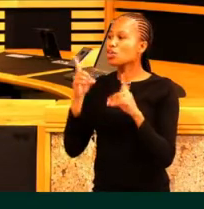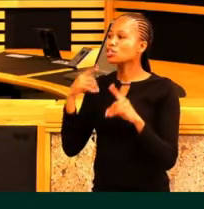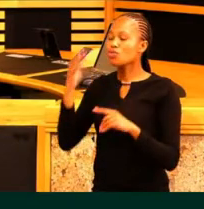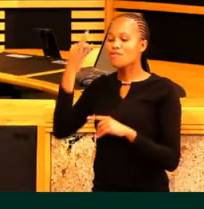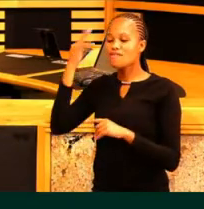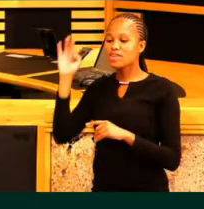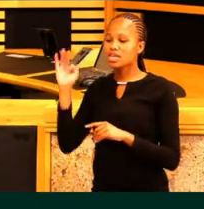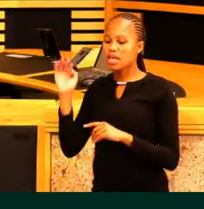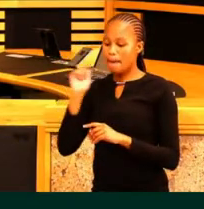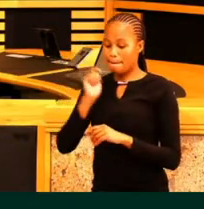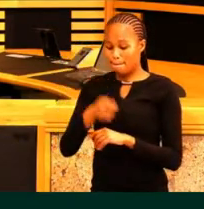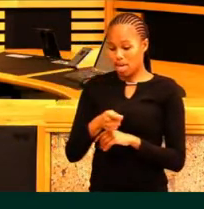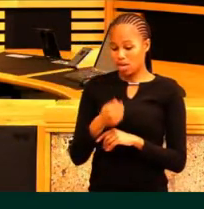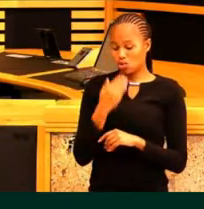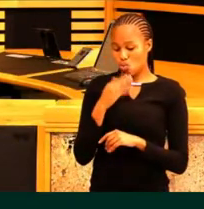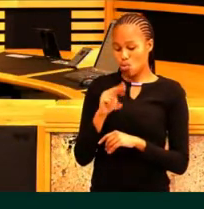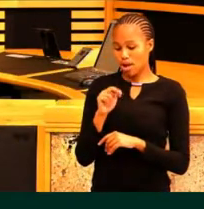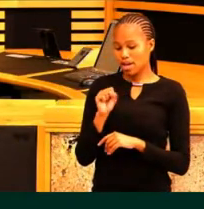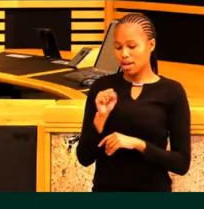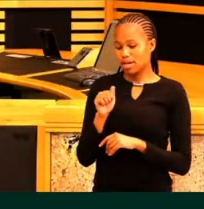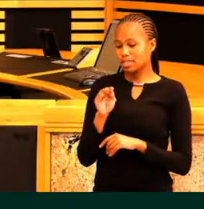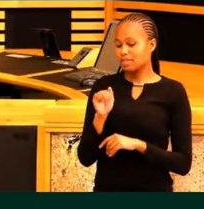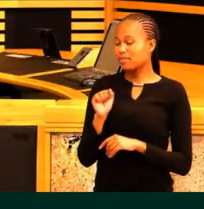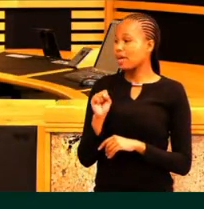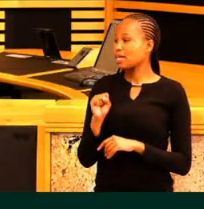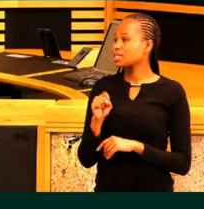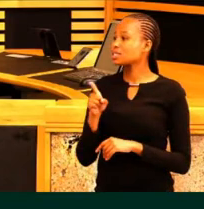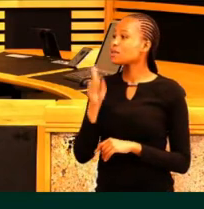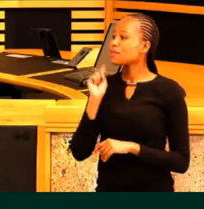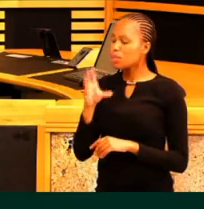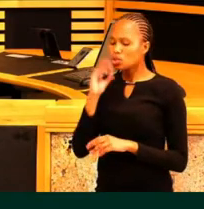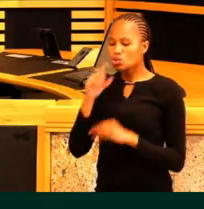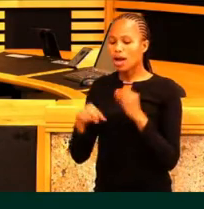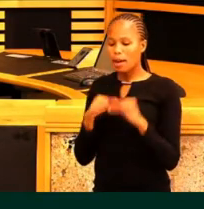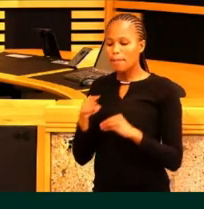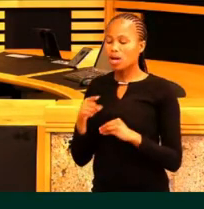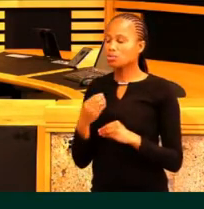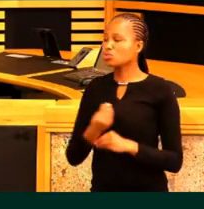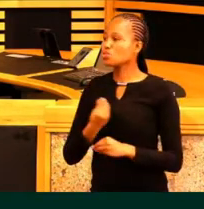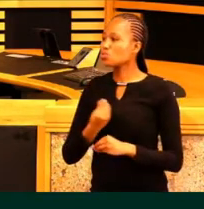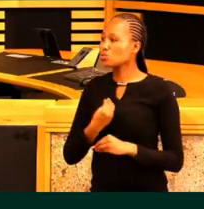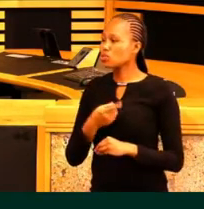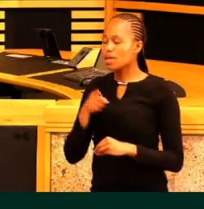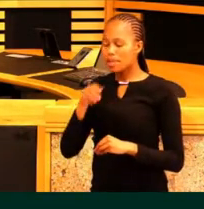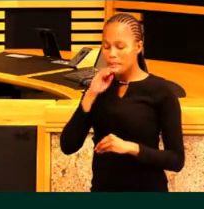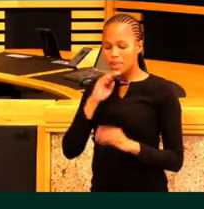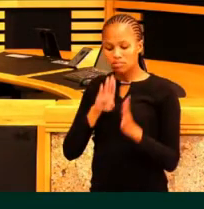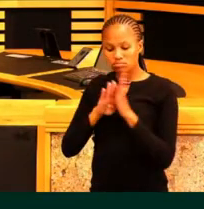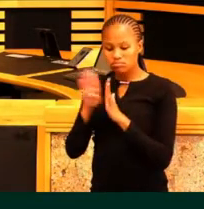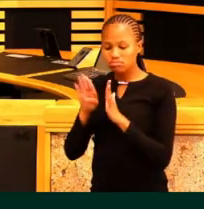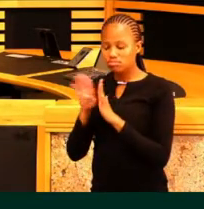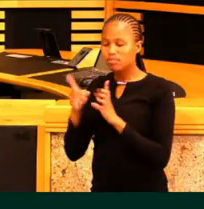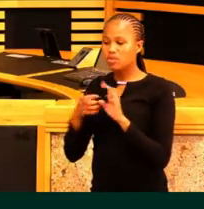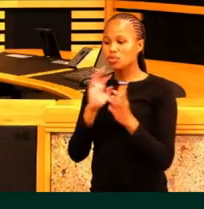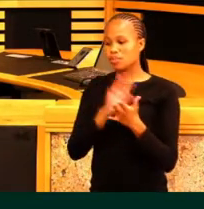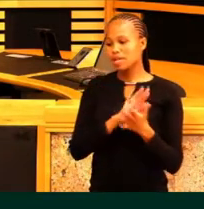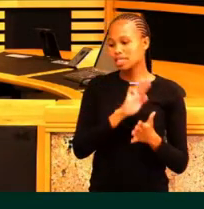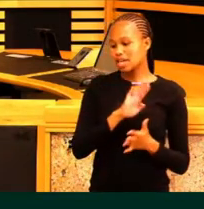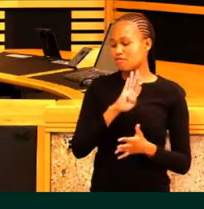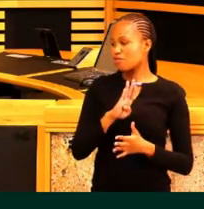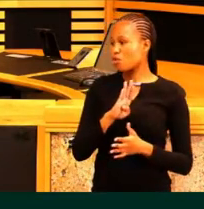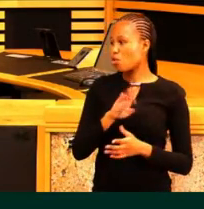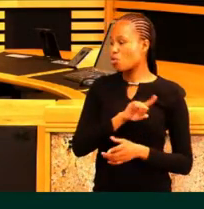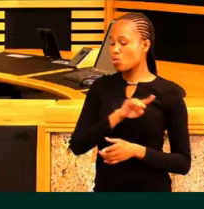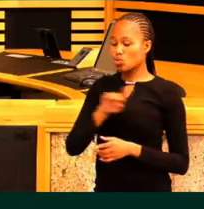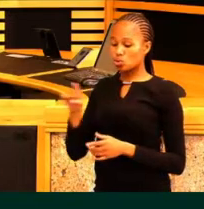paid by nsfas that's a reality as young people you must be able to talk about that's a progress from 1994 to date